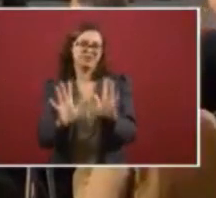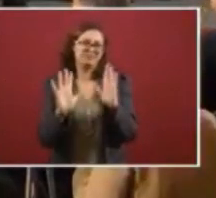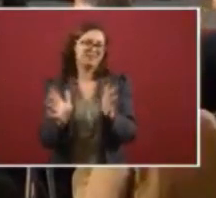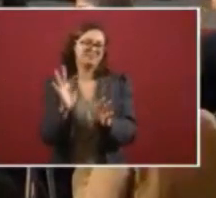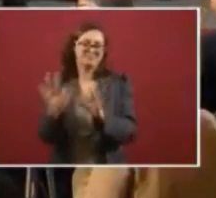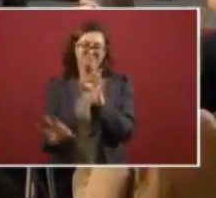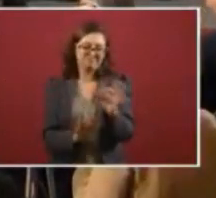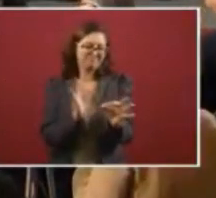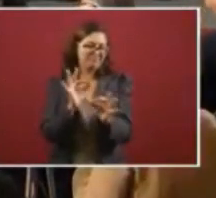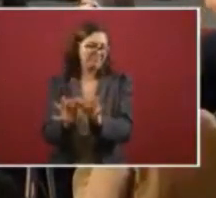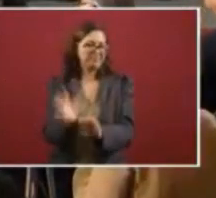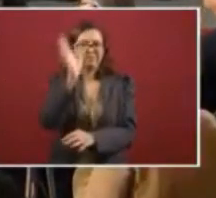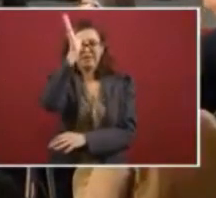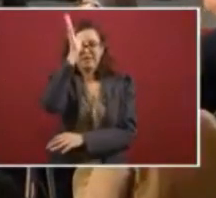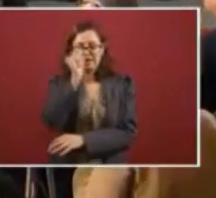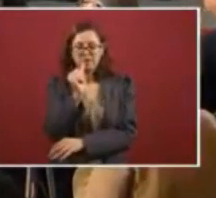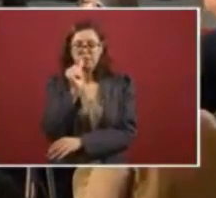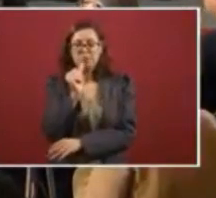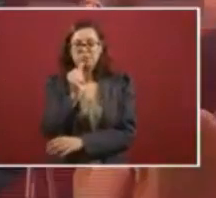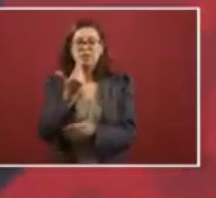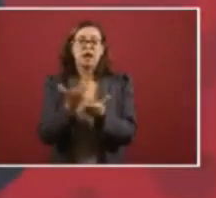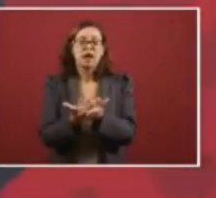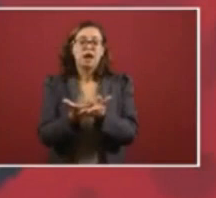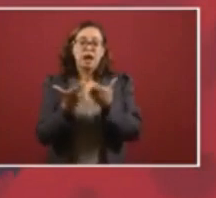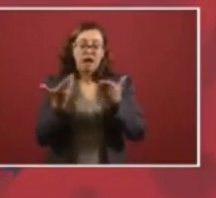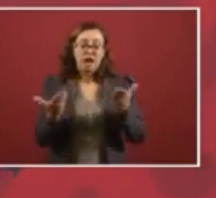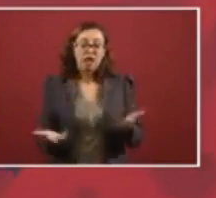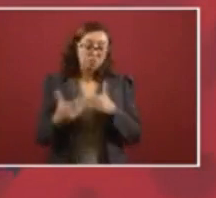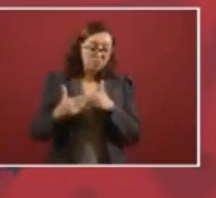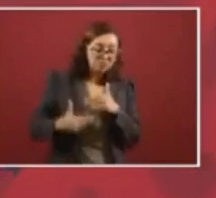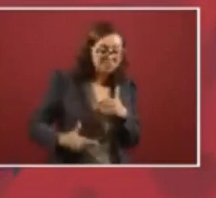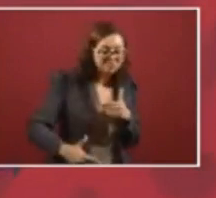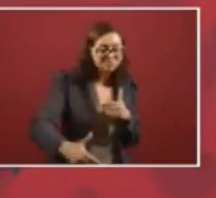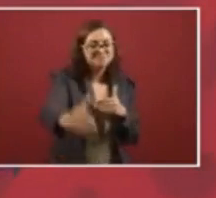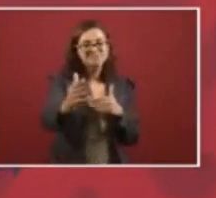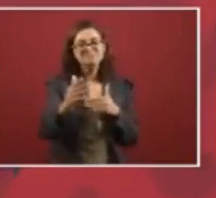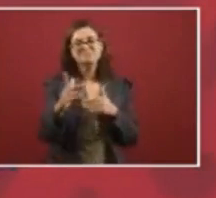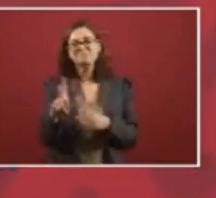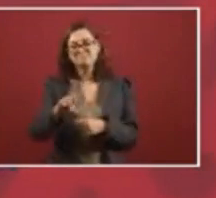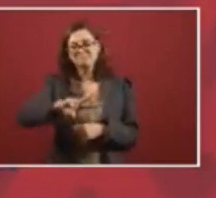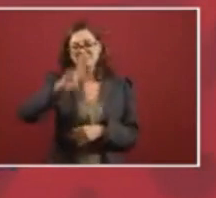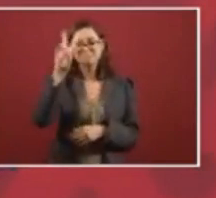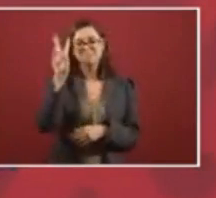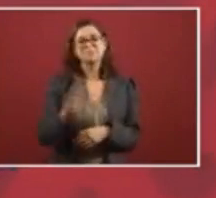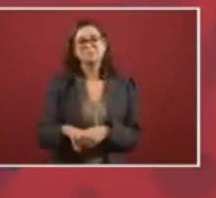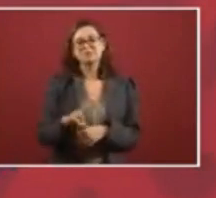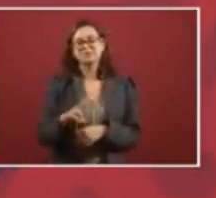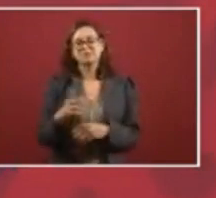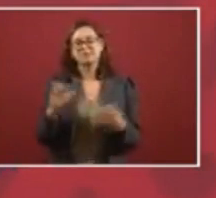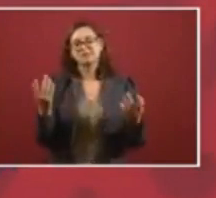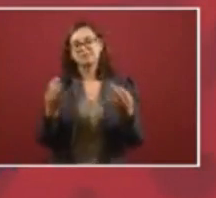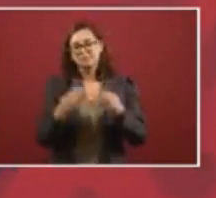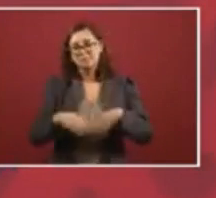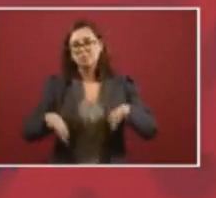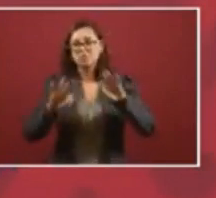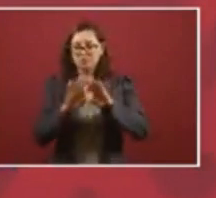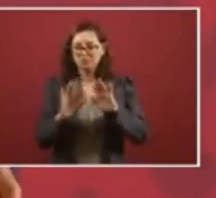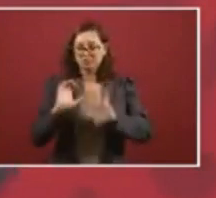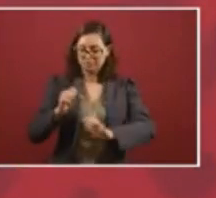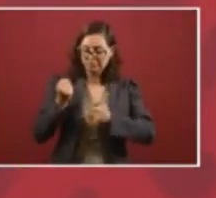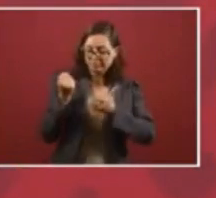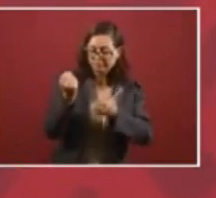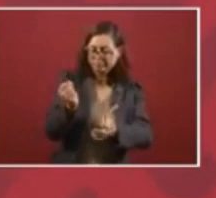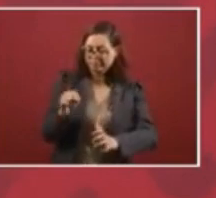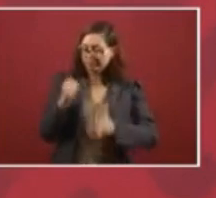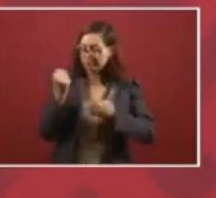because we are talking this day that we're concluding these matters, which without a doubt